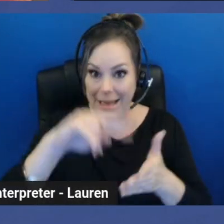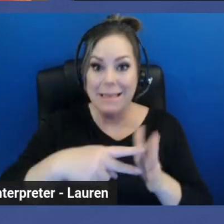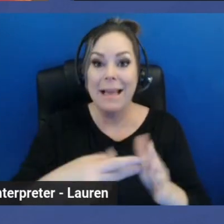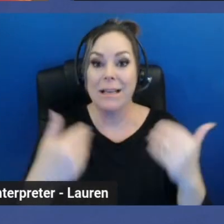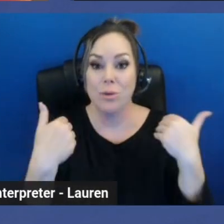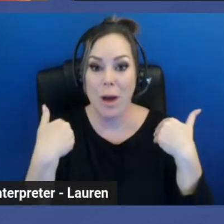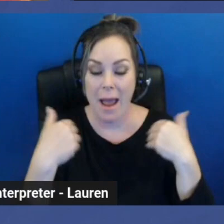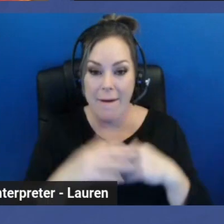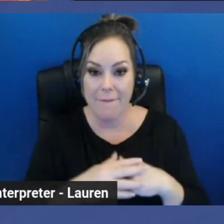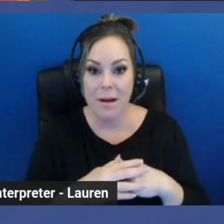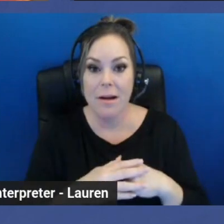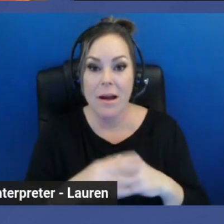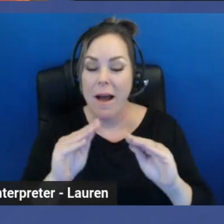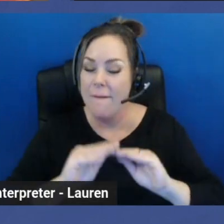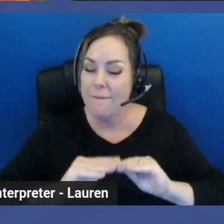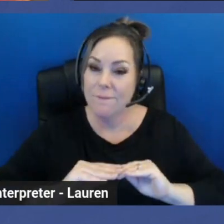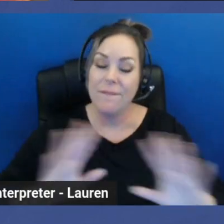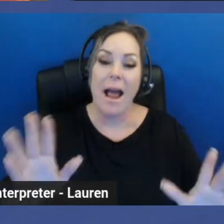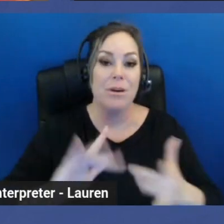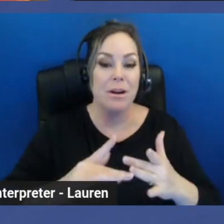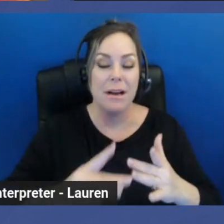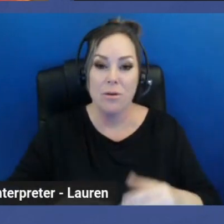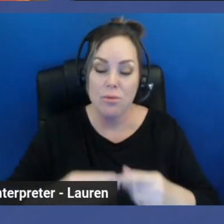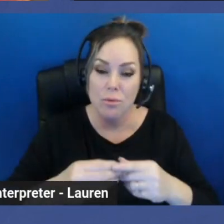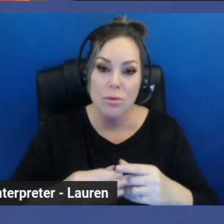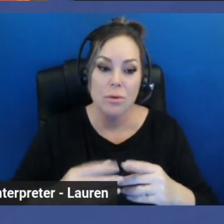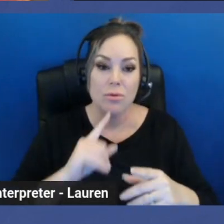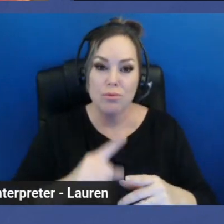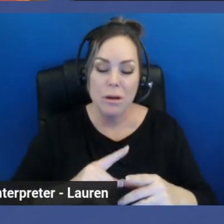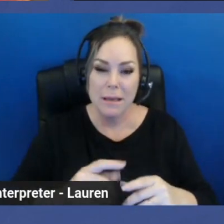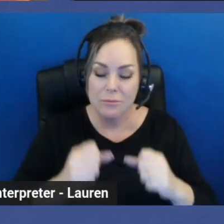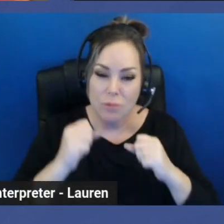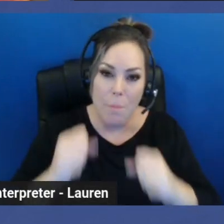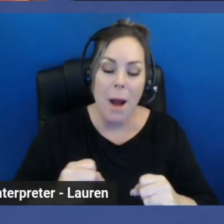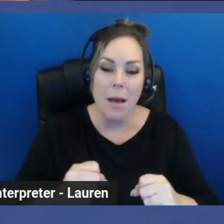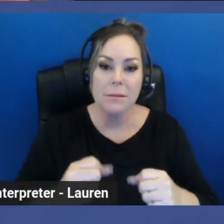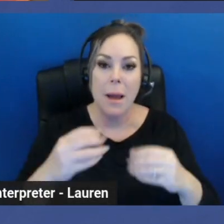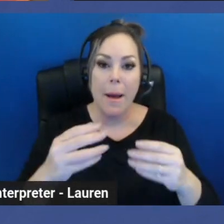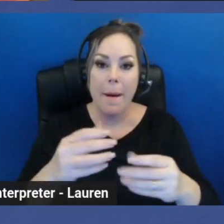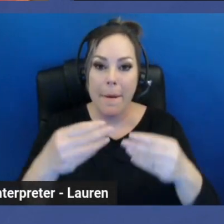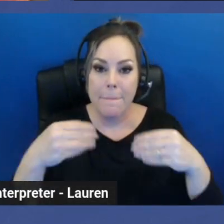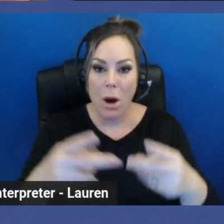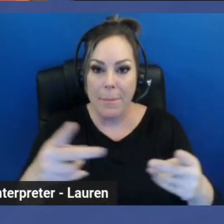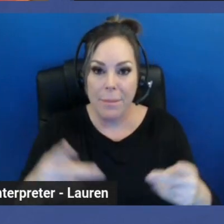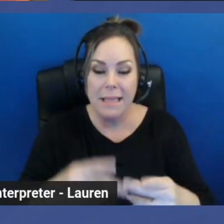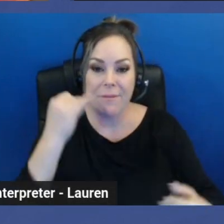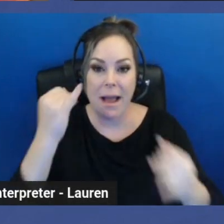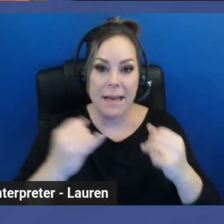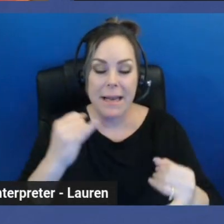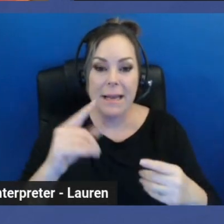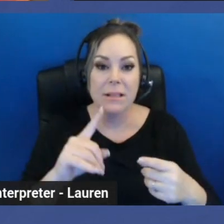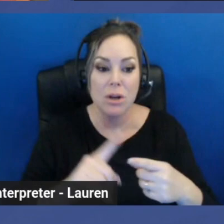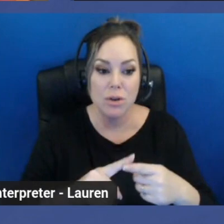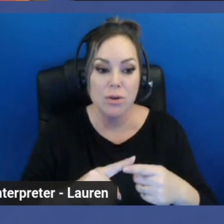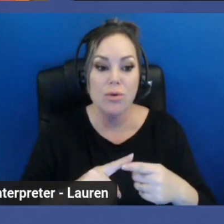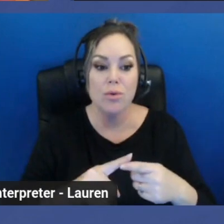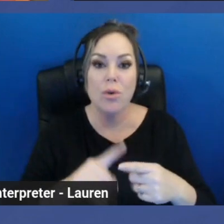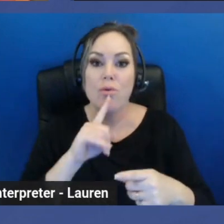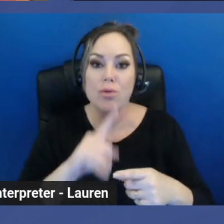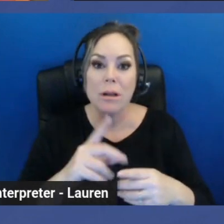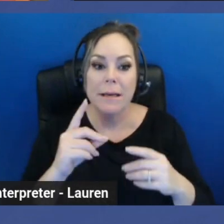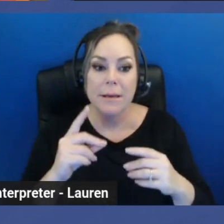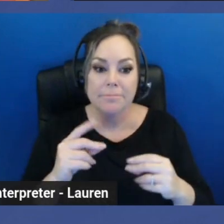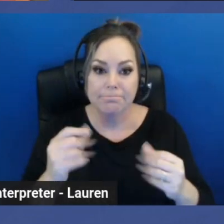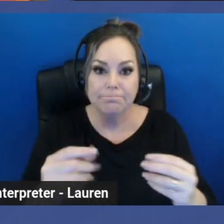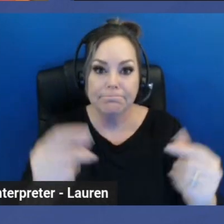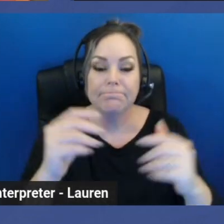have a vibrant internet and robust marketplace of ideas, and to short circuit some of this chipping away